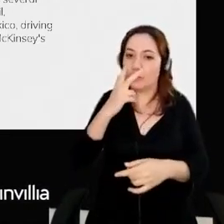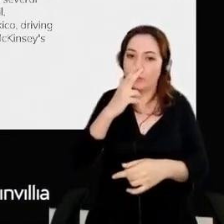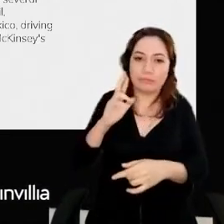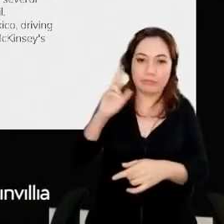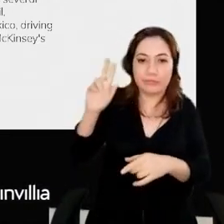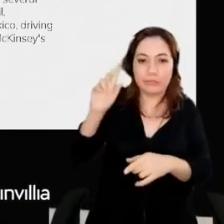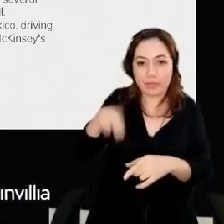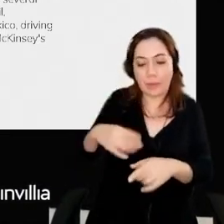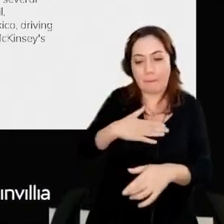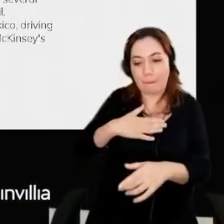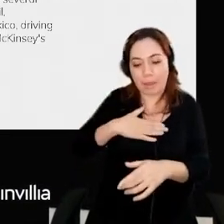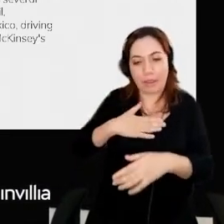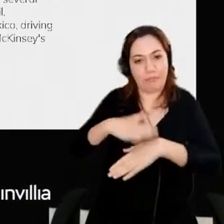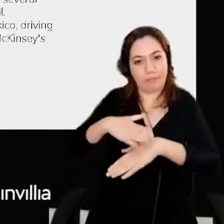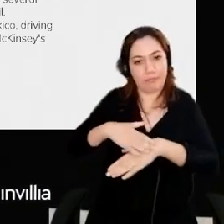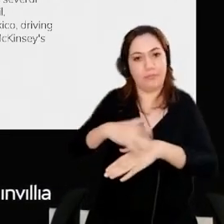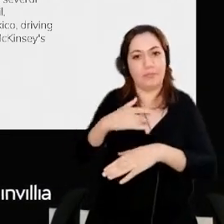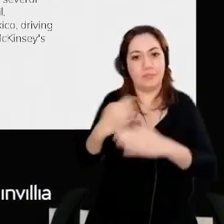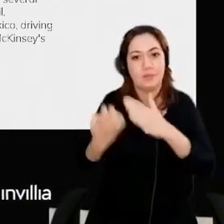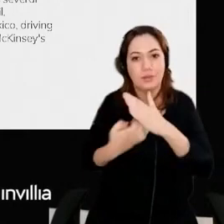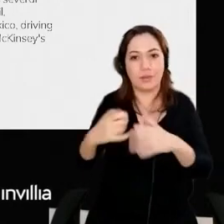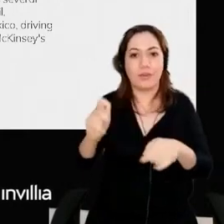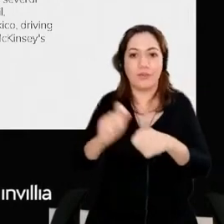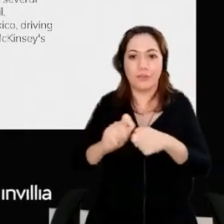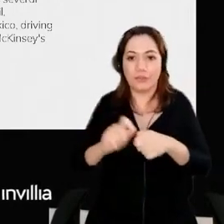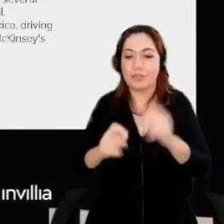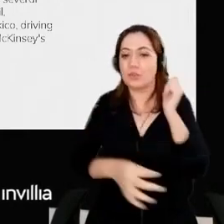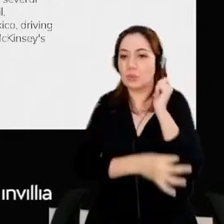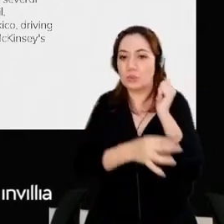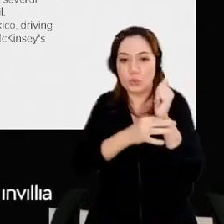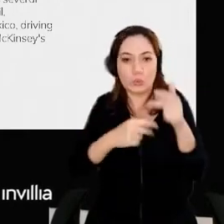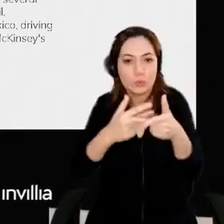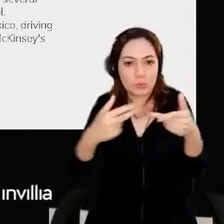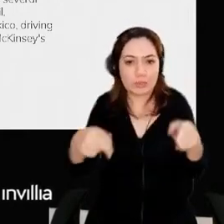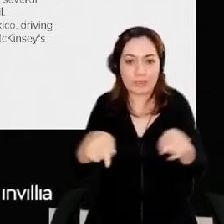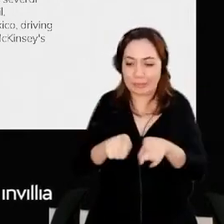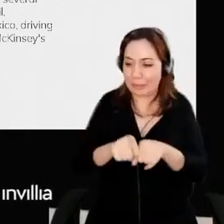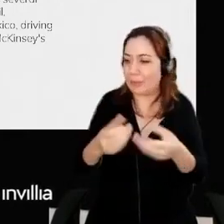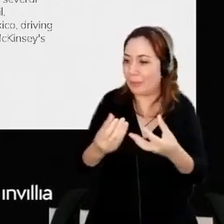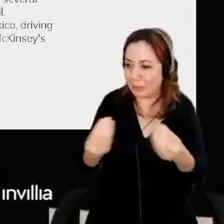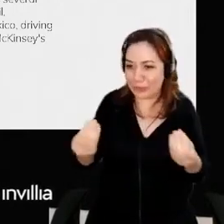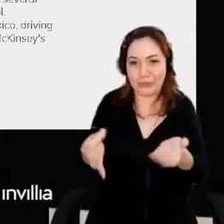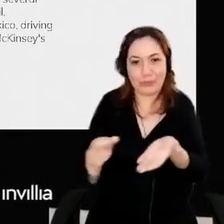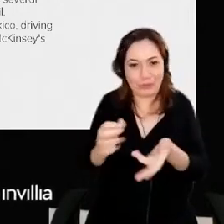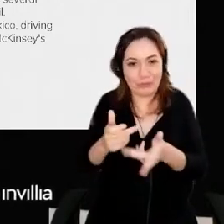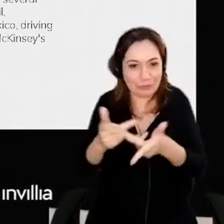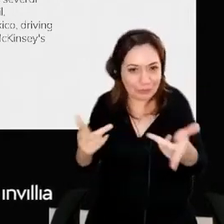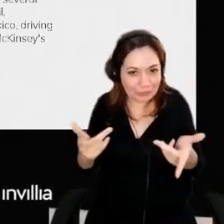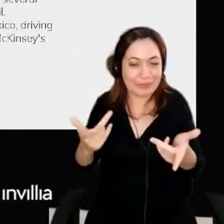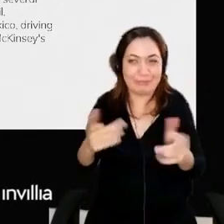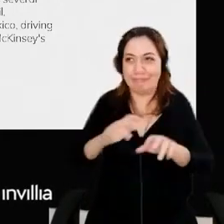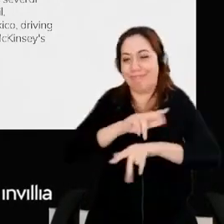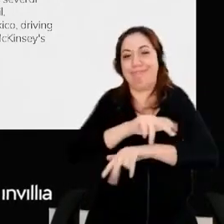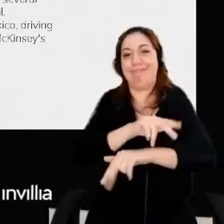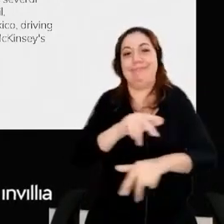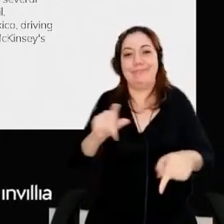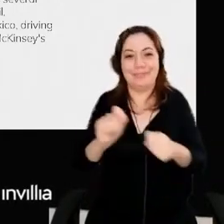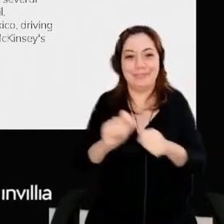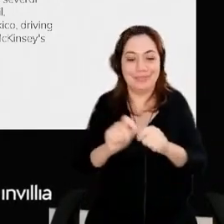made a lot of coffees to clients and things like that. You know, played every role in the